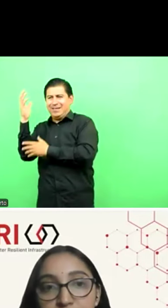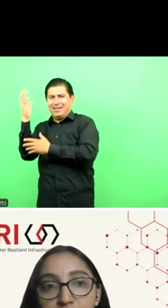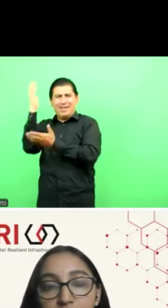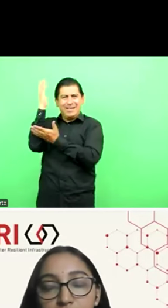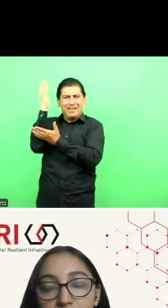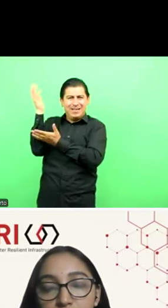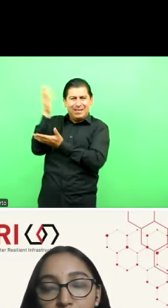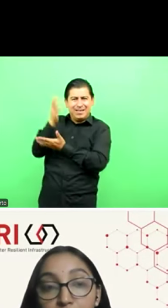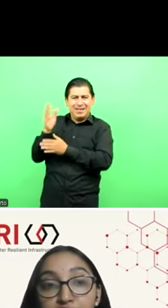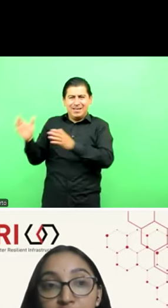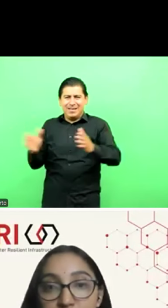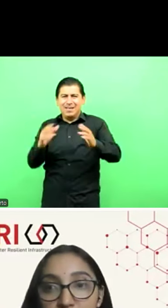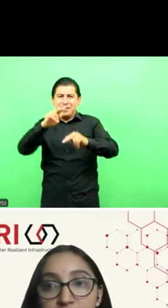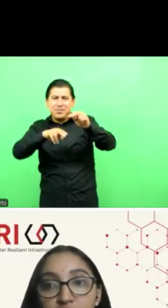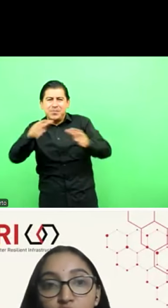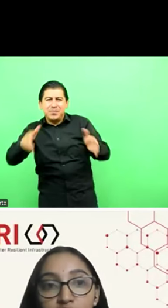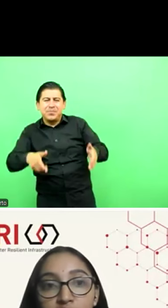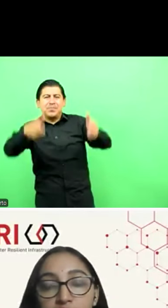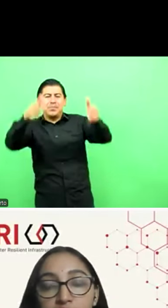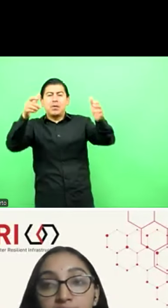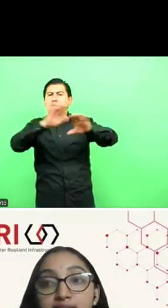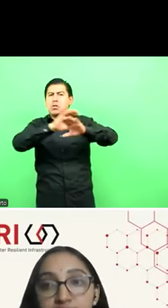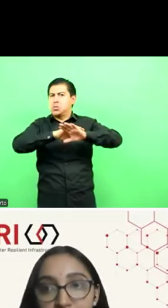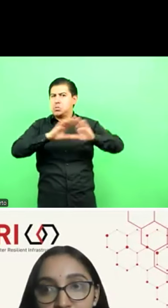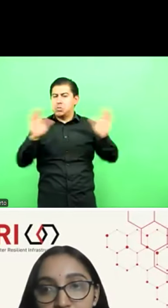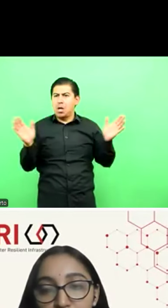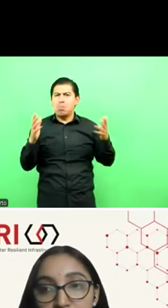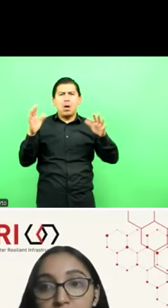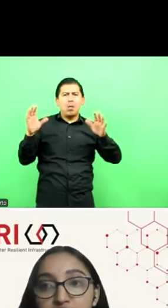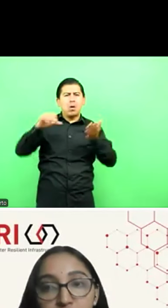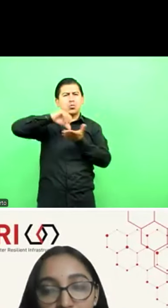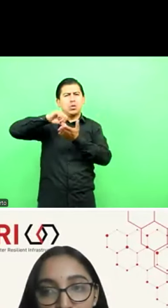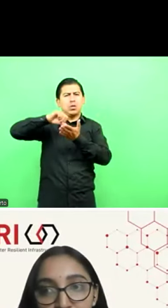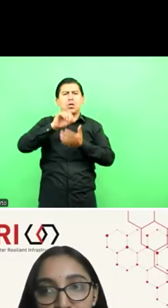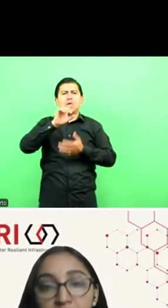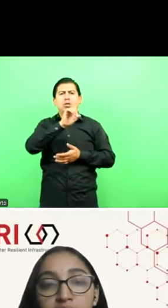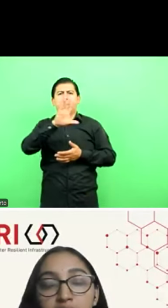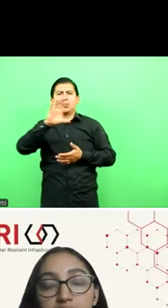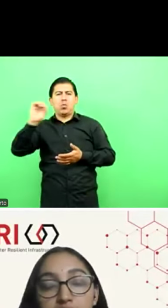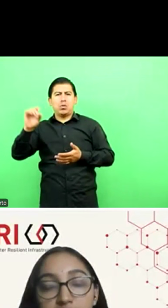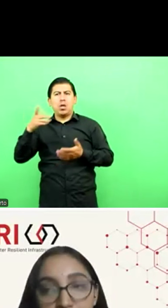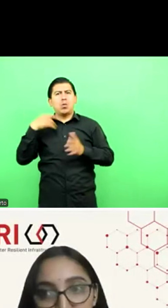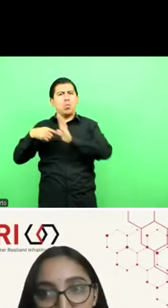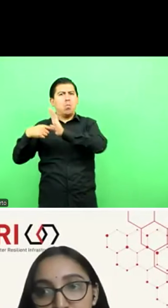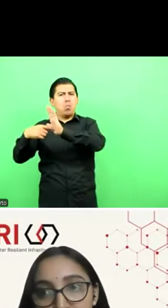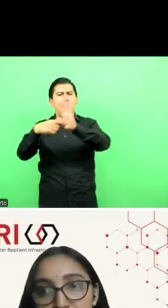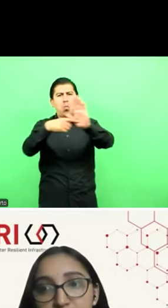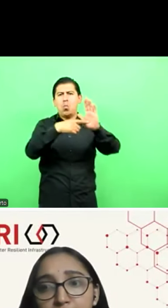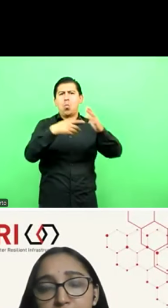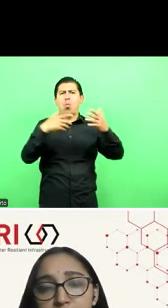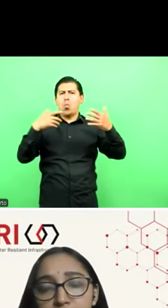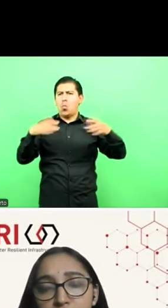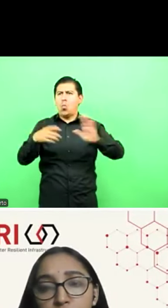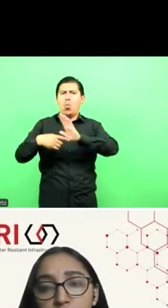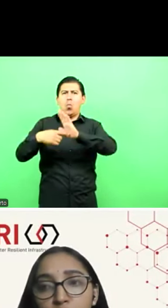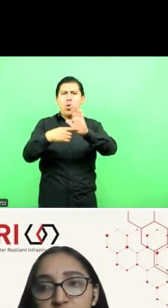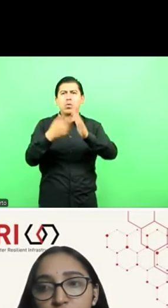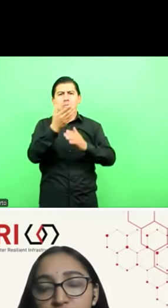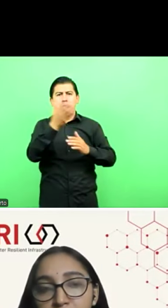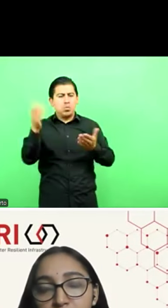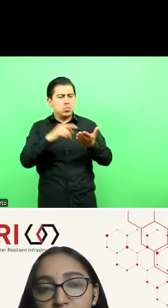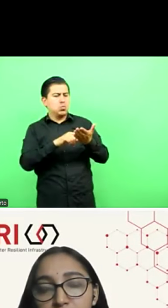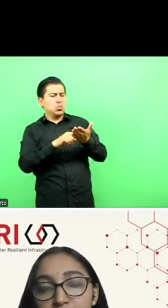is the emphasis on health sector was much relevant from these proposals, and most